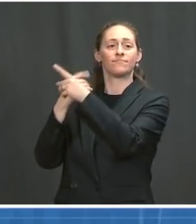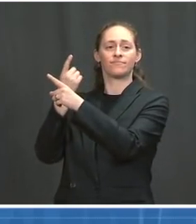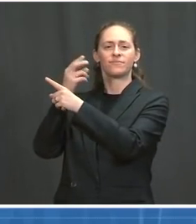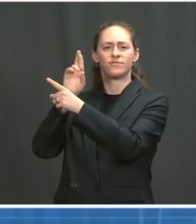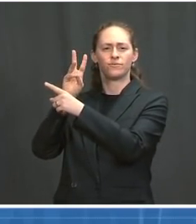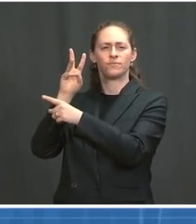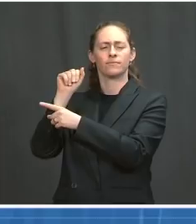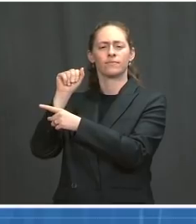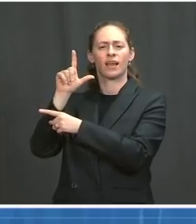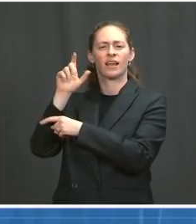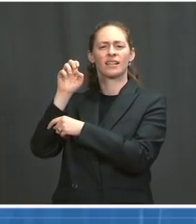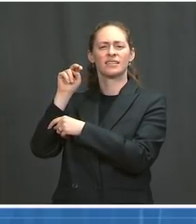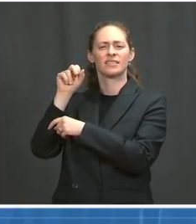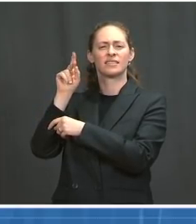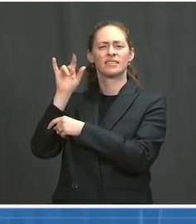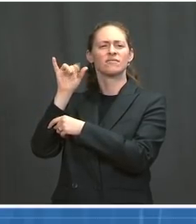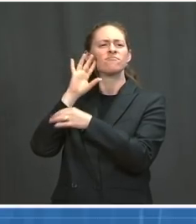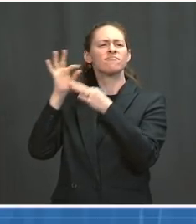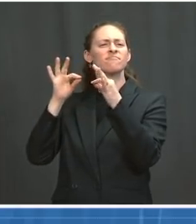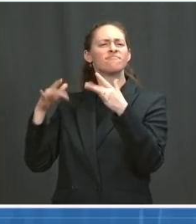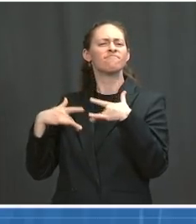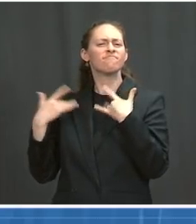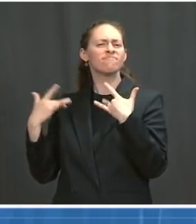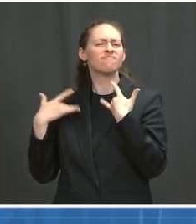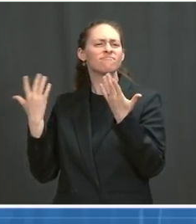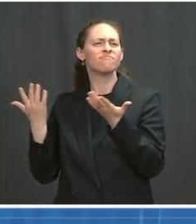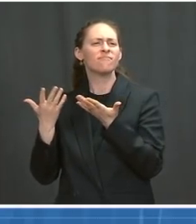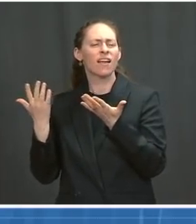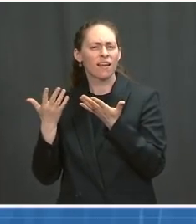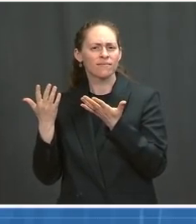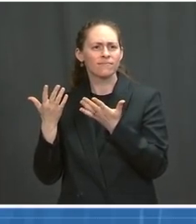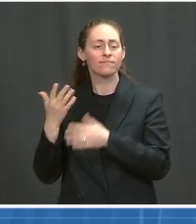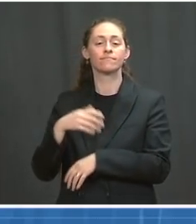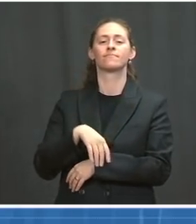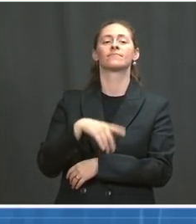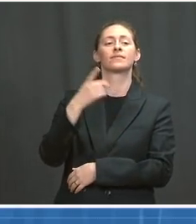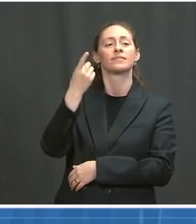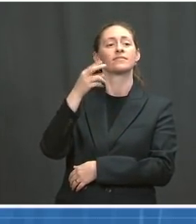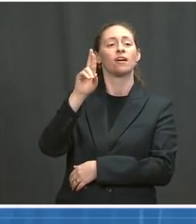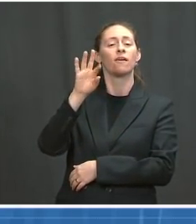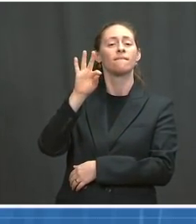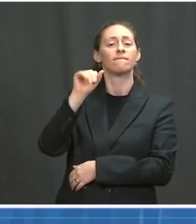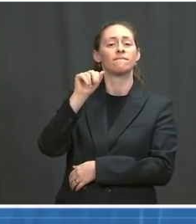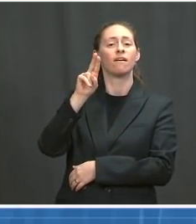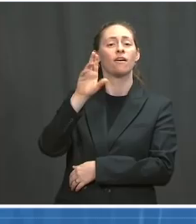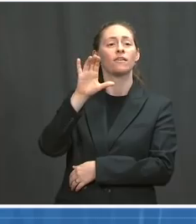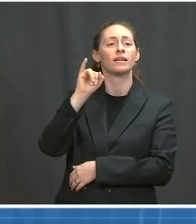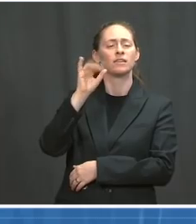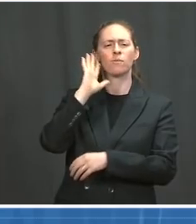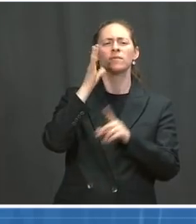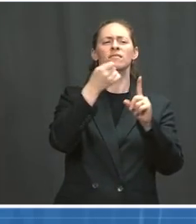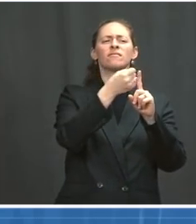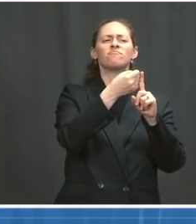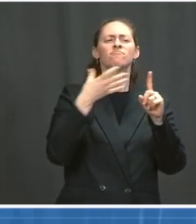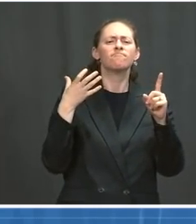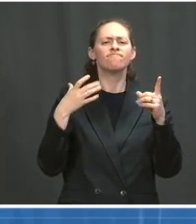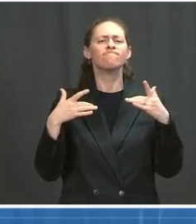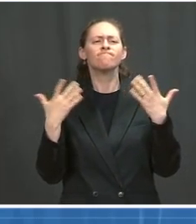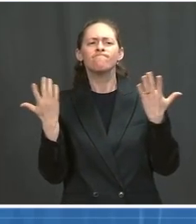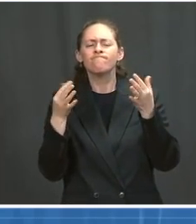the latest science, and Dr. Murthy will share an update on our efforts to strengthen confidence in the vaccines.